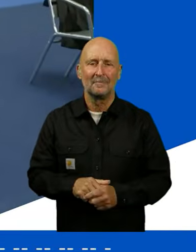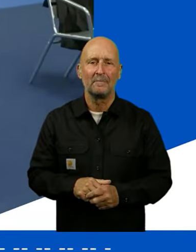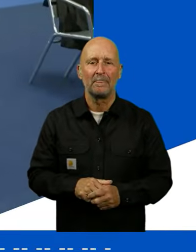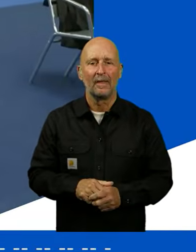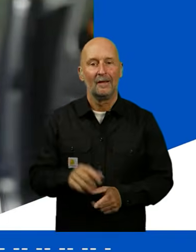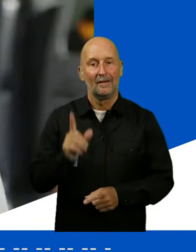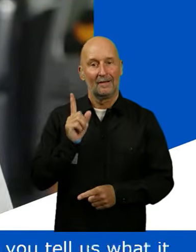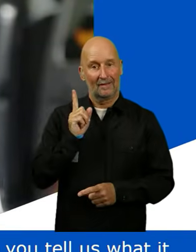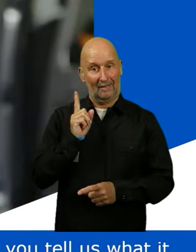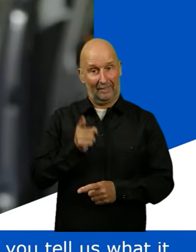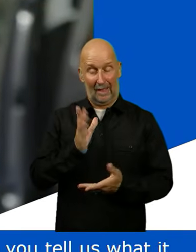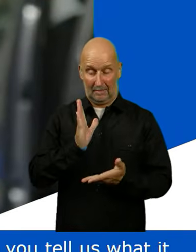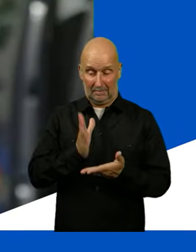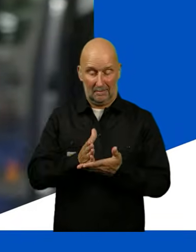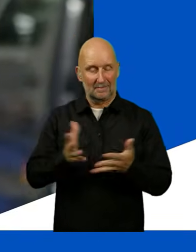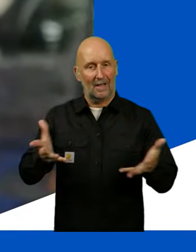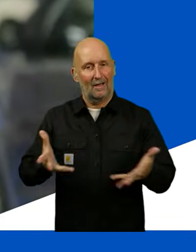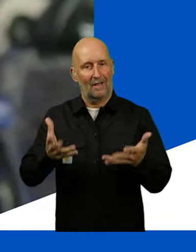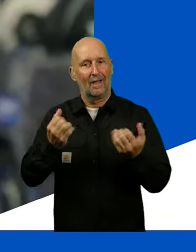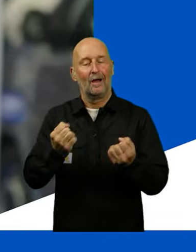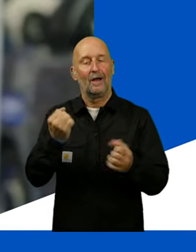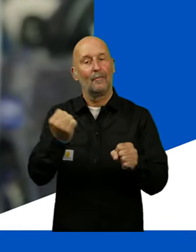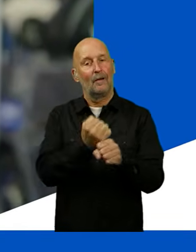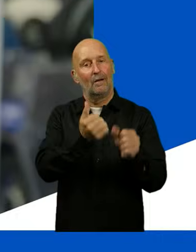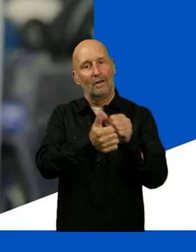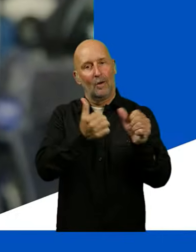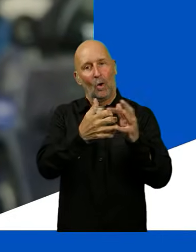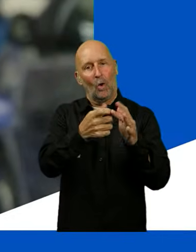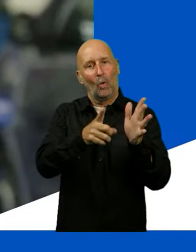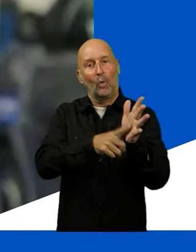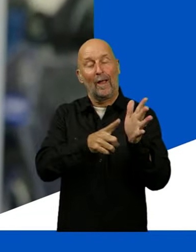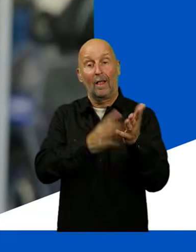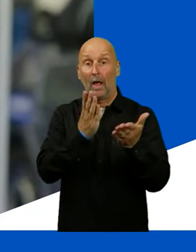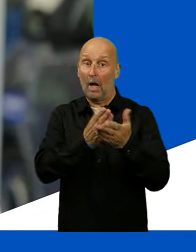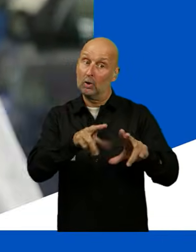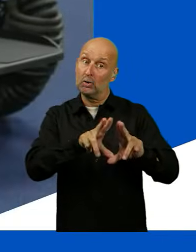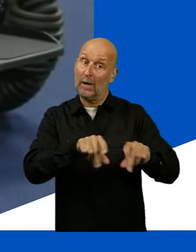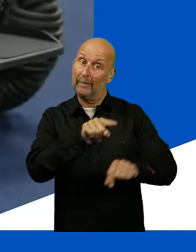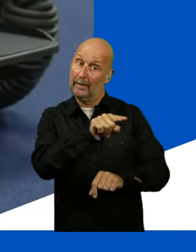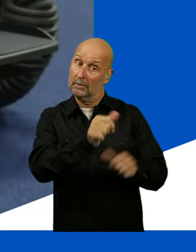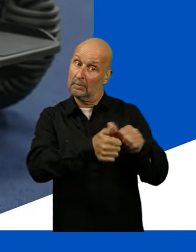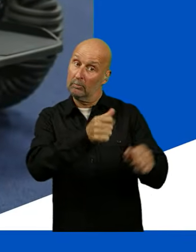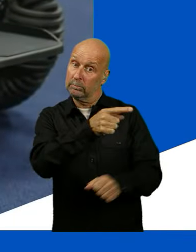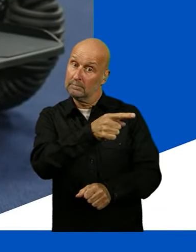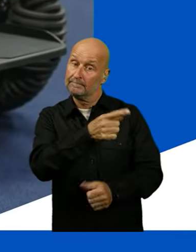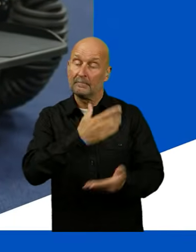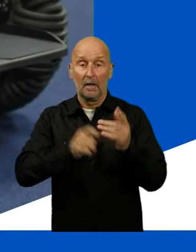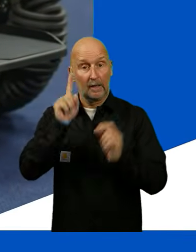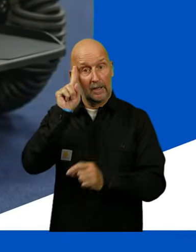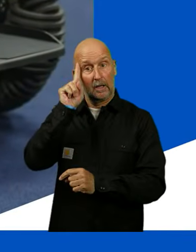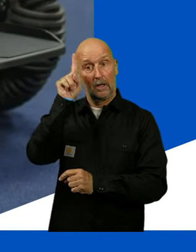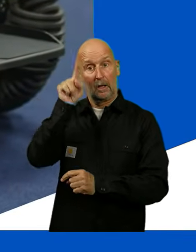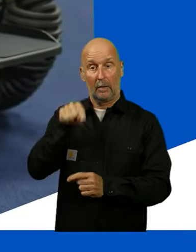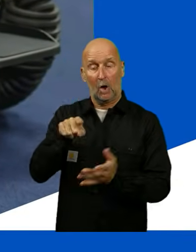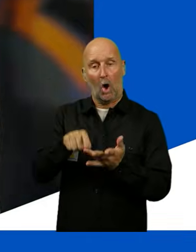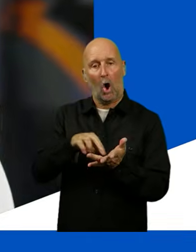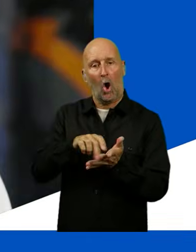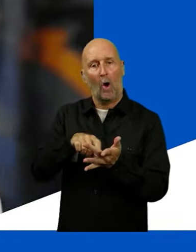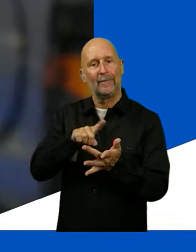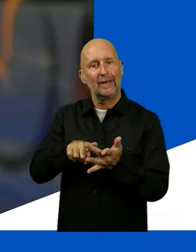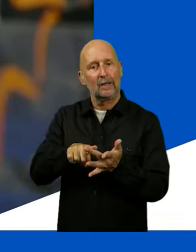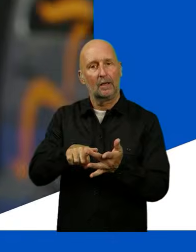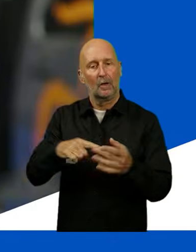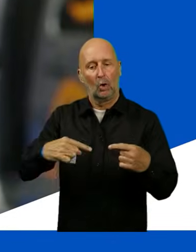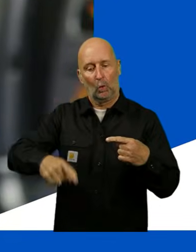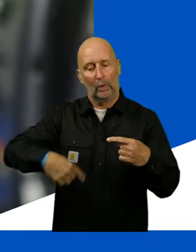Will C Light. So the manufacturing company is Will, which is a Japanese brand, and they were the inventors of the Omni Wheel,